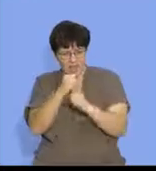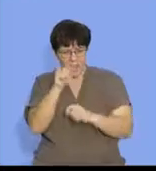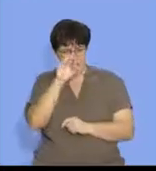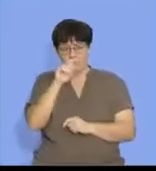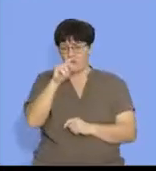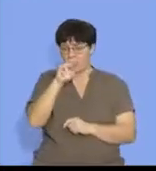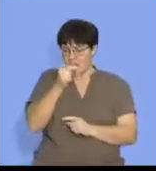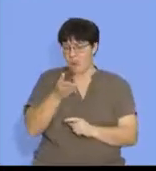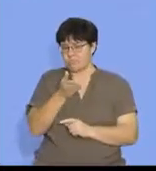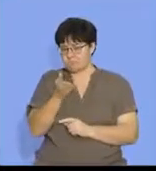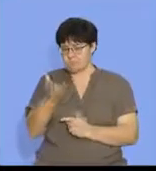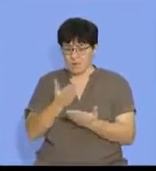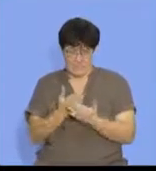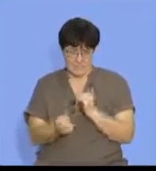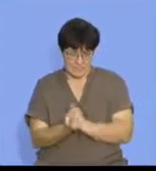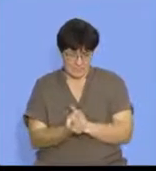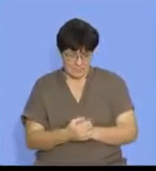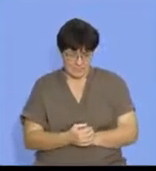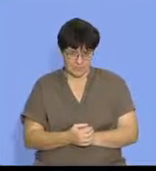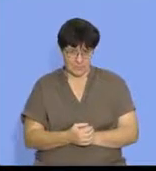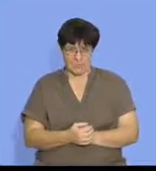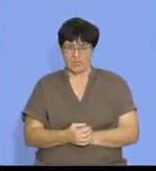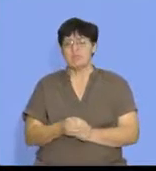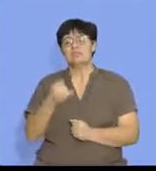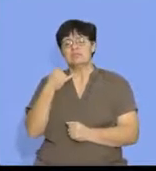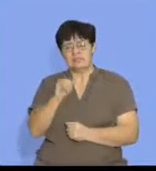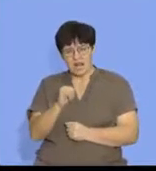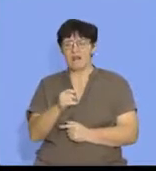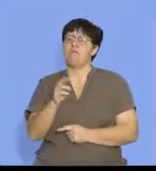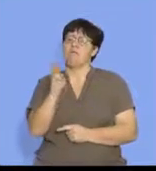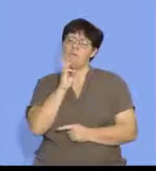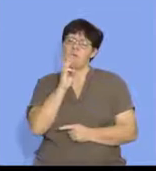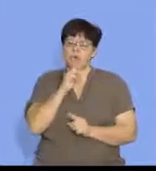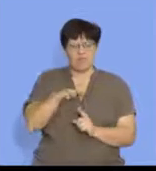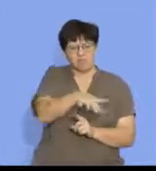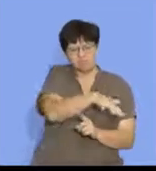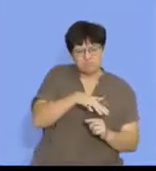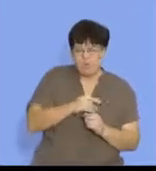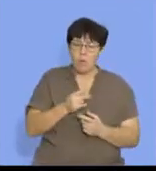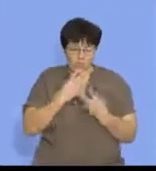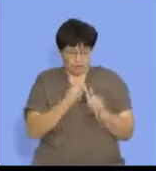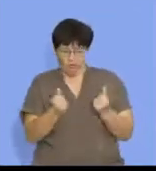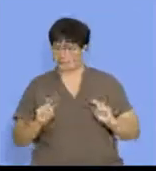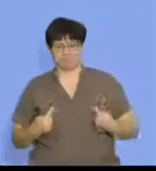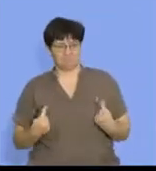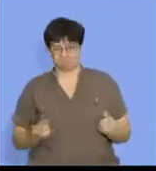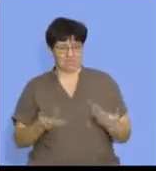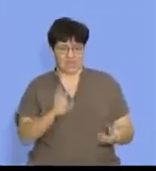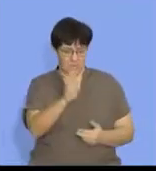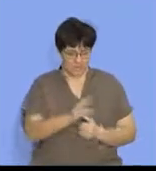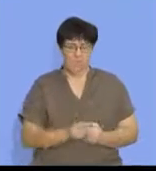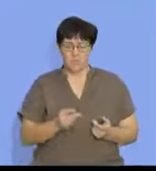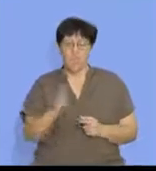have. Right, protists still live in aquatic medium. They can't survive where it's dry, so they usually live in